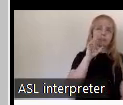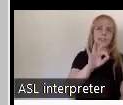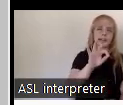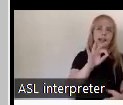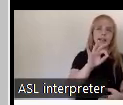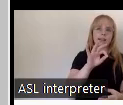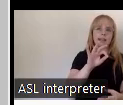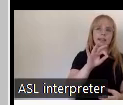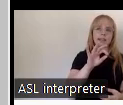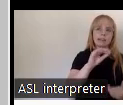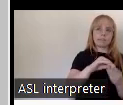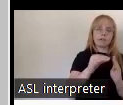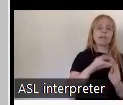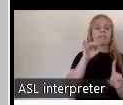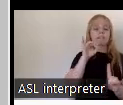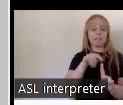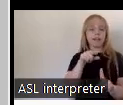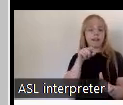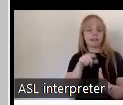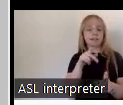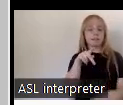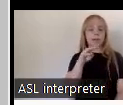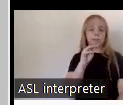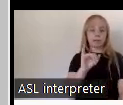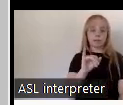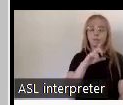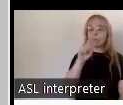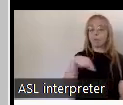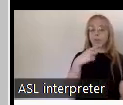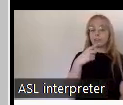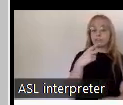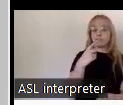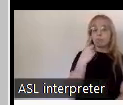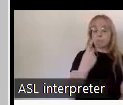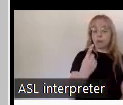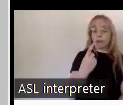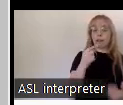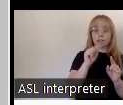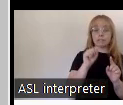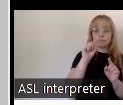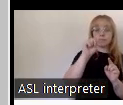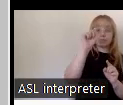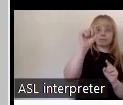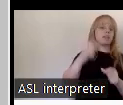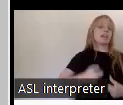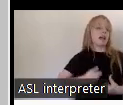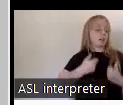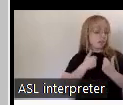there. That's the PMI number. We only need one of these. Obviously, the addresses is